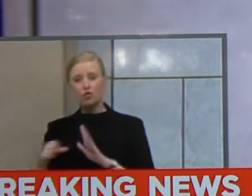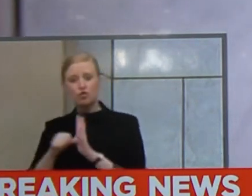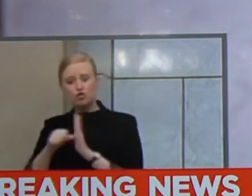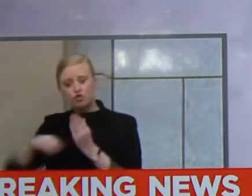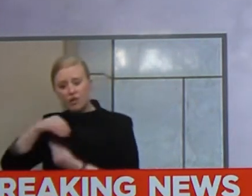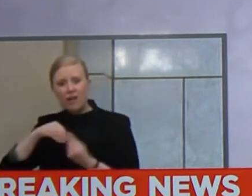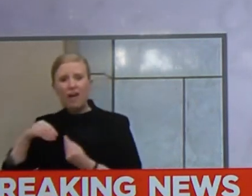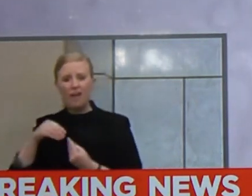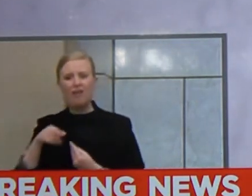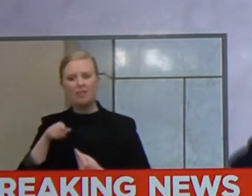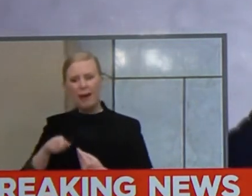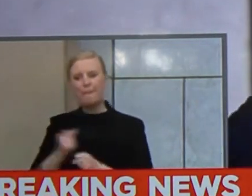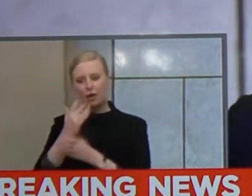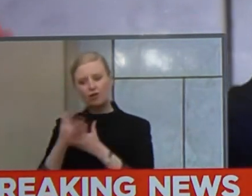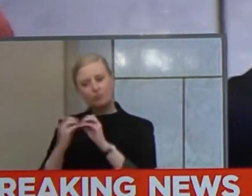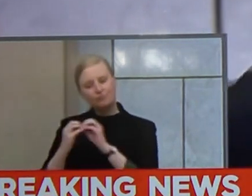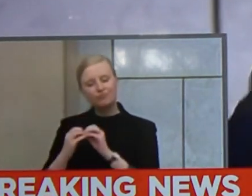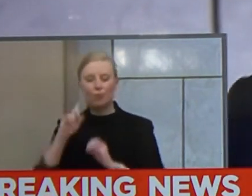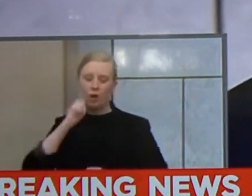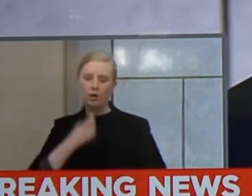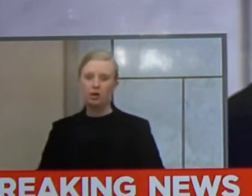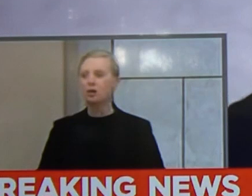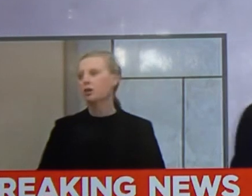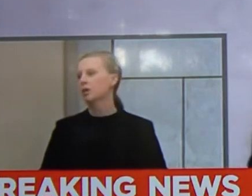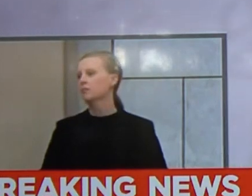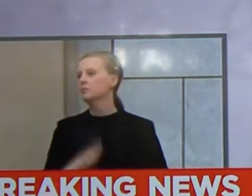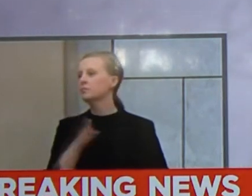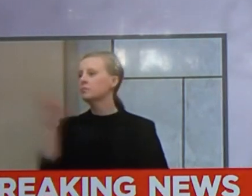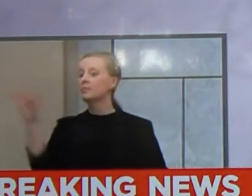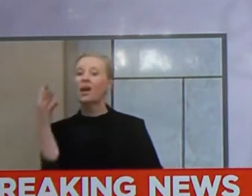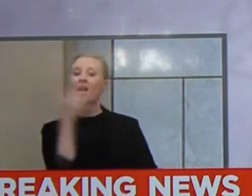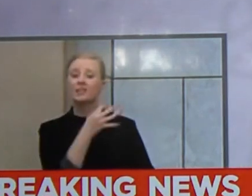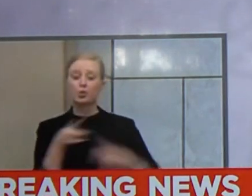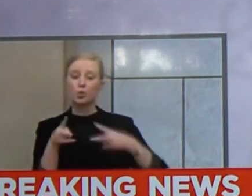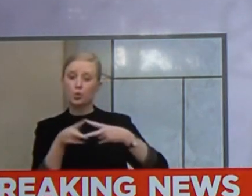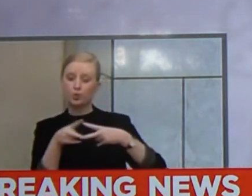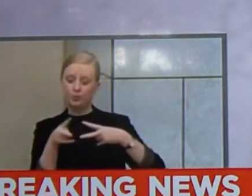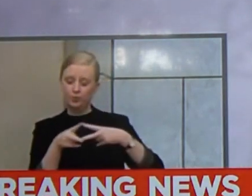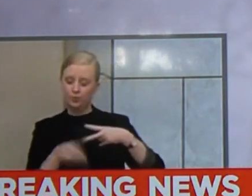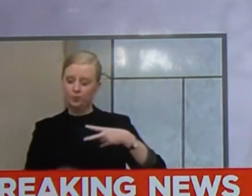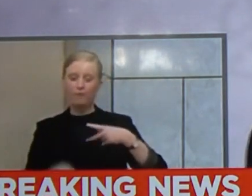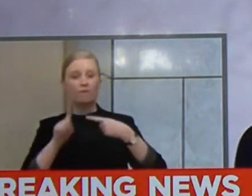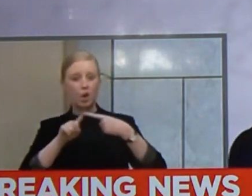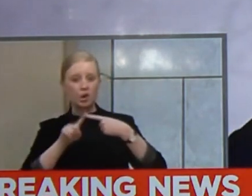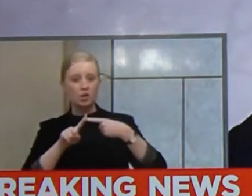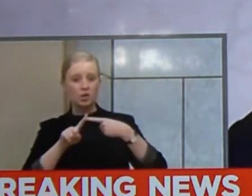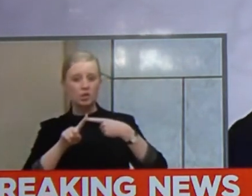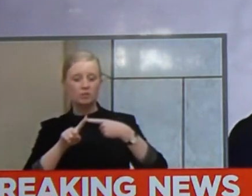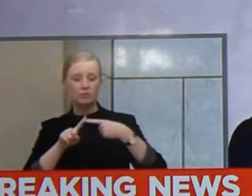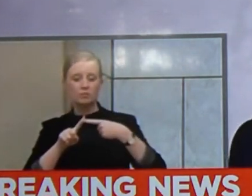those arrangements in place. I'm going to keep coming around. Ben, two quick questions. One, would you consider